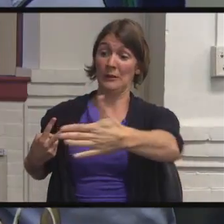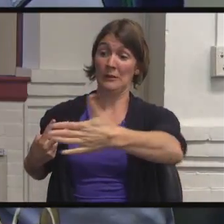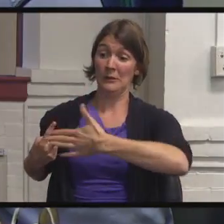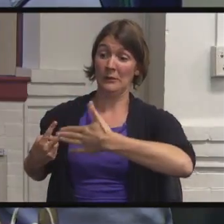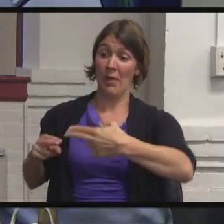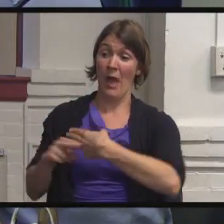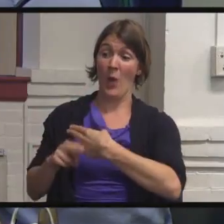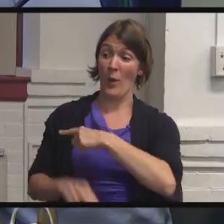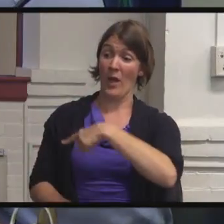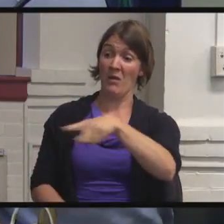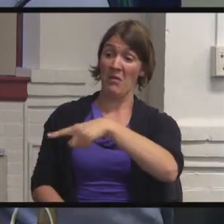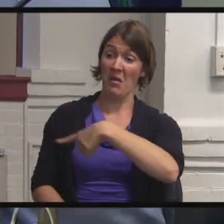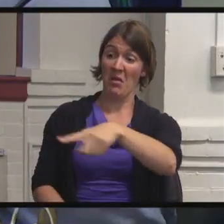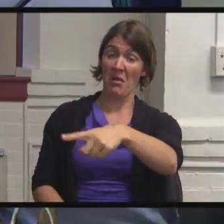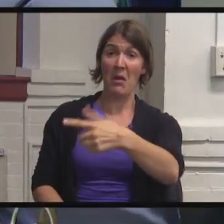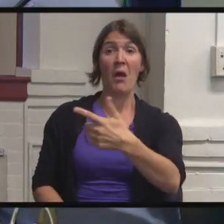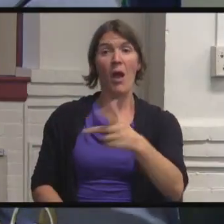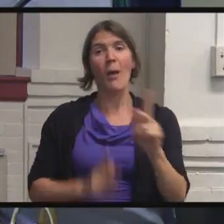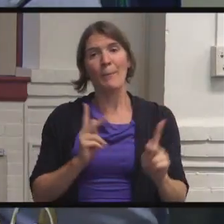it's been argued